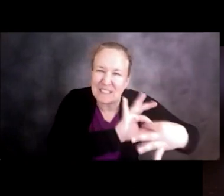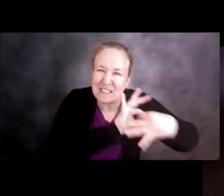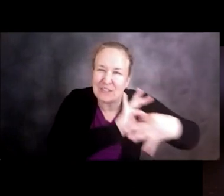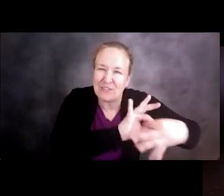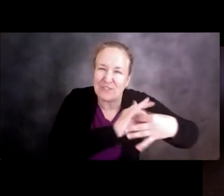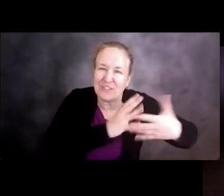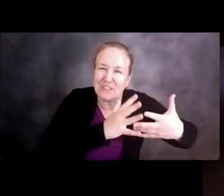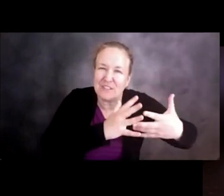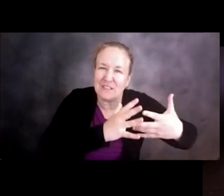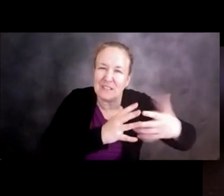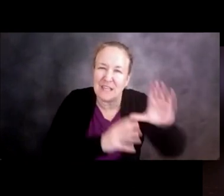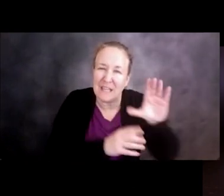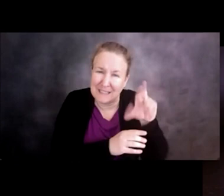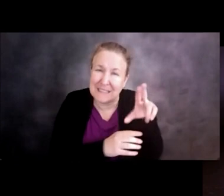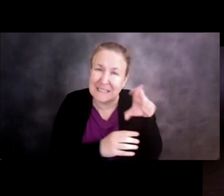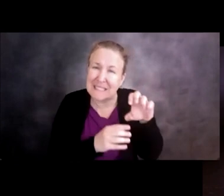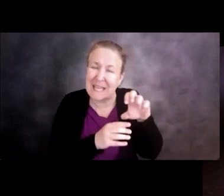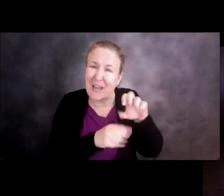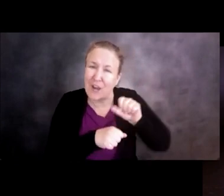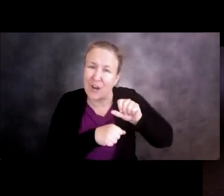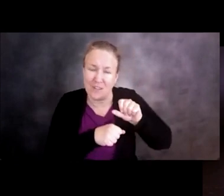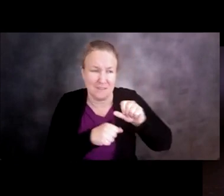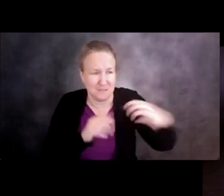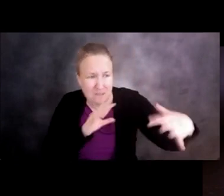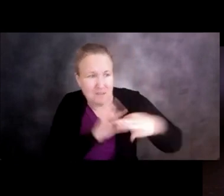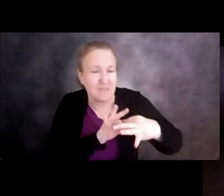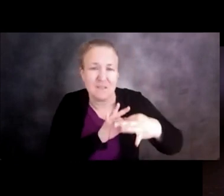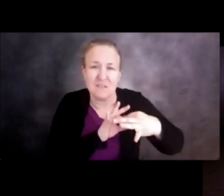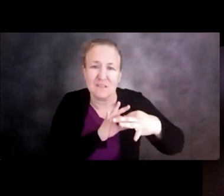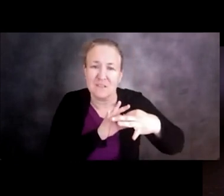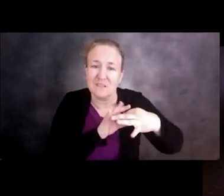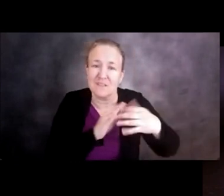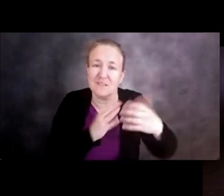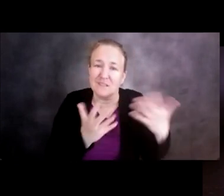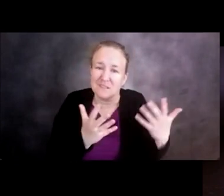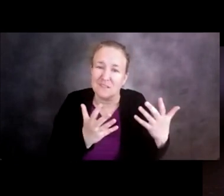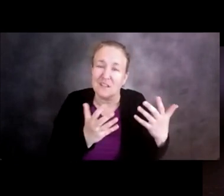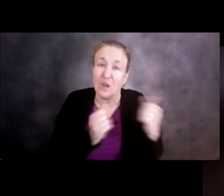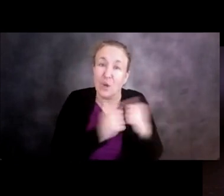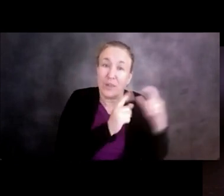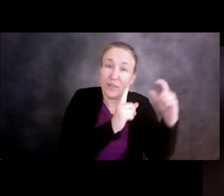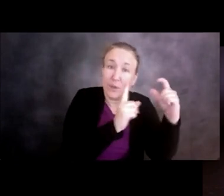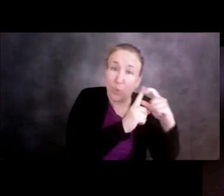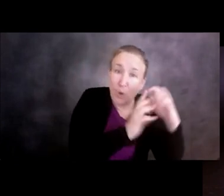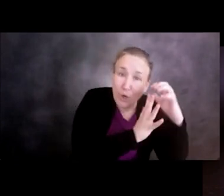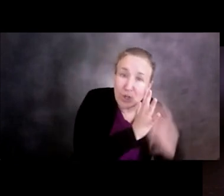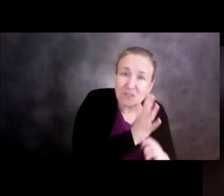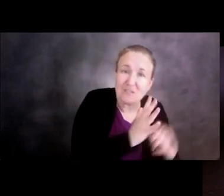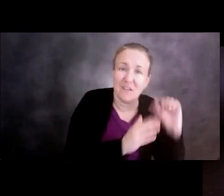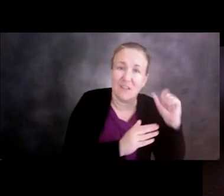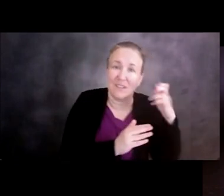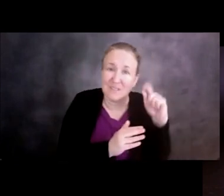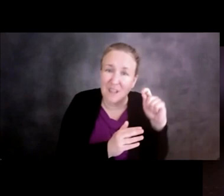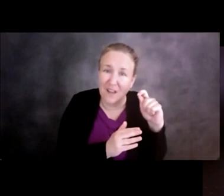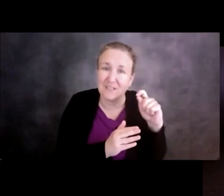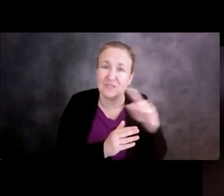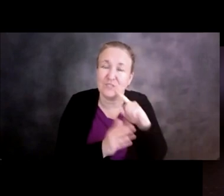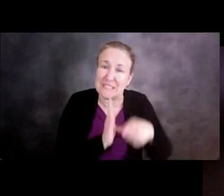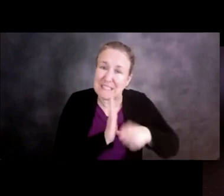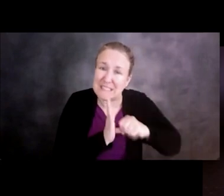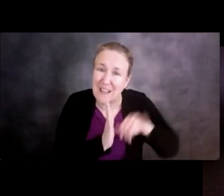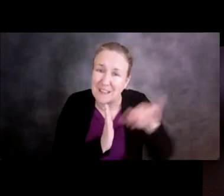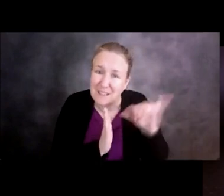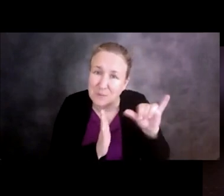of care. And, you know, with the words and the relationships that the words really index as